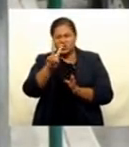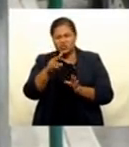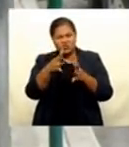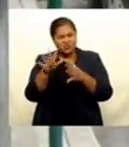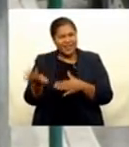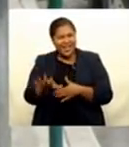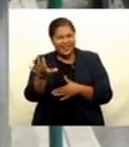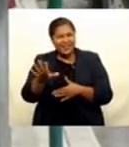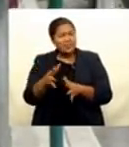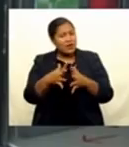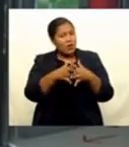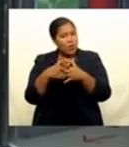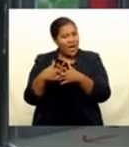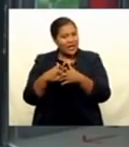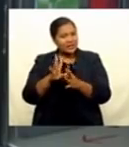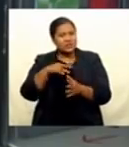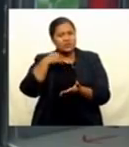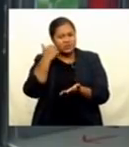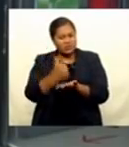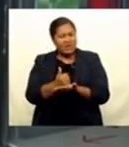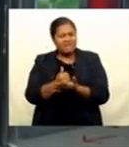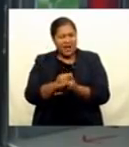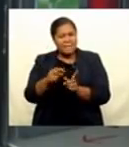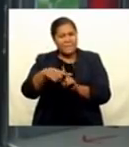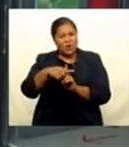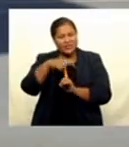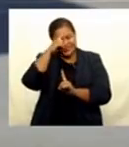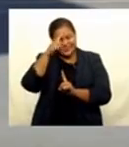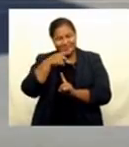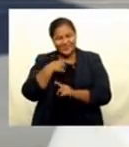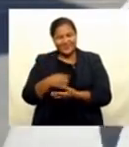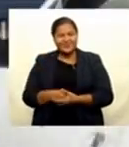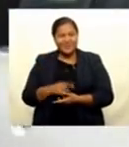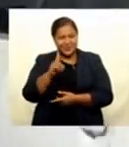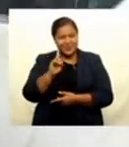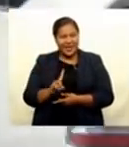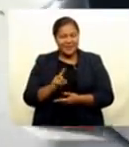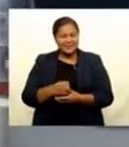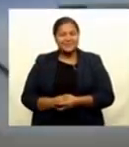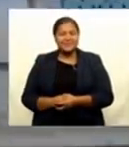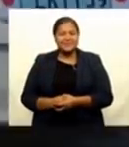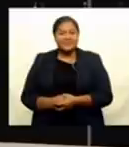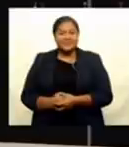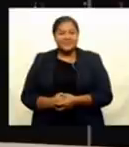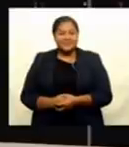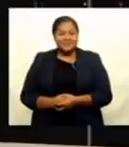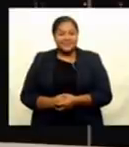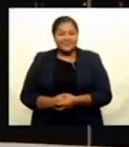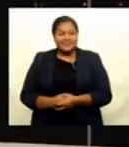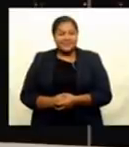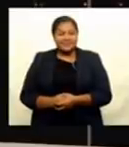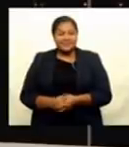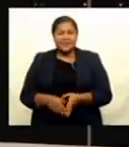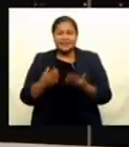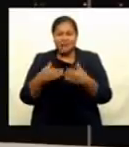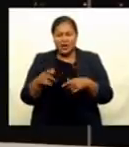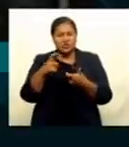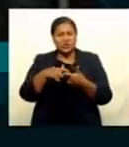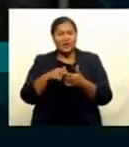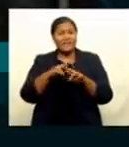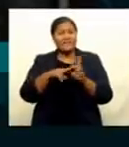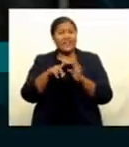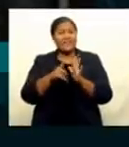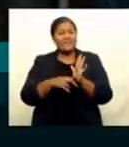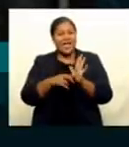west that have reported confirmed COVID cases to date. Felipe Naikaso, FBC News. And we now join Felipe